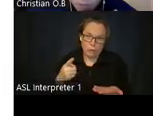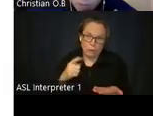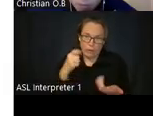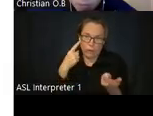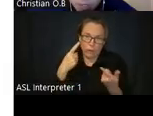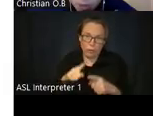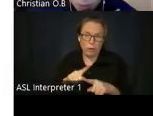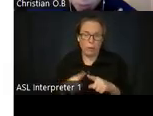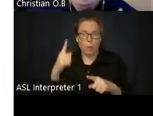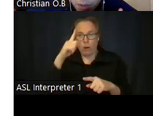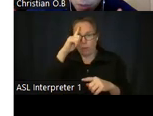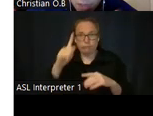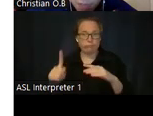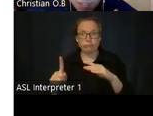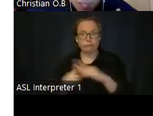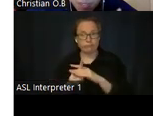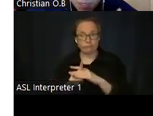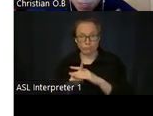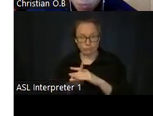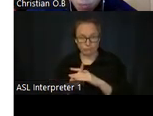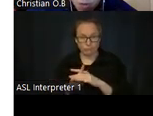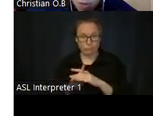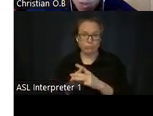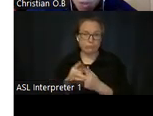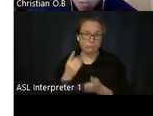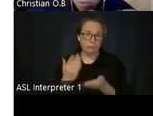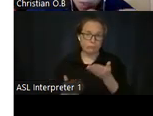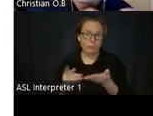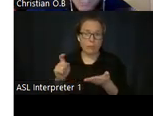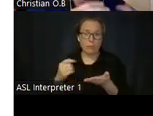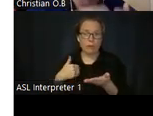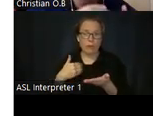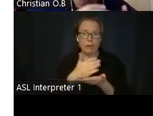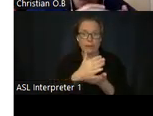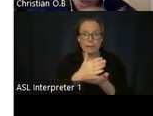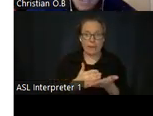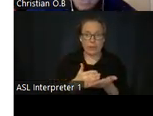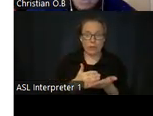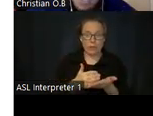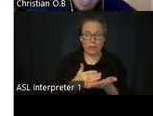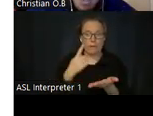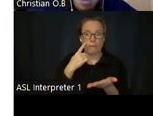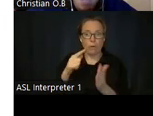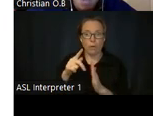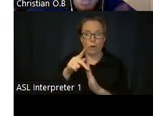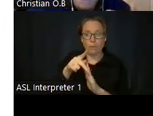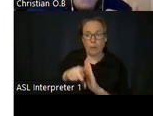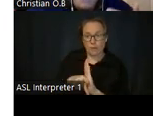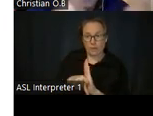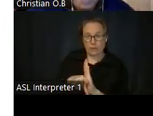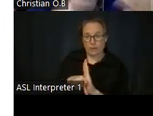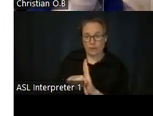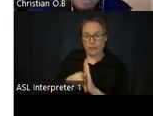pops into me is having a section for a potential section for policies that have